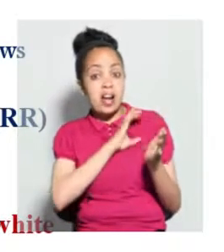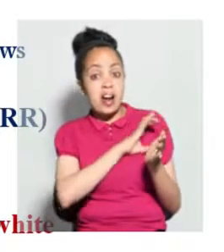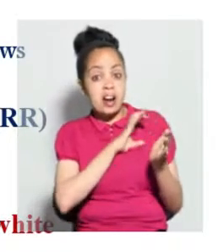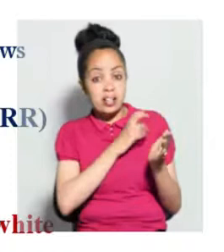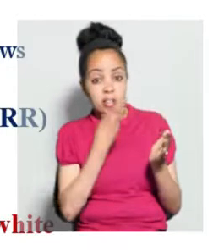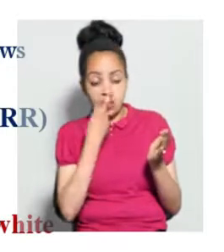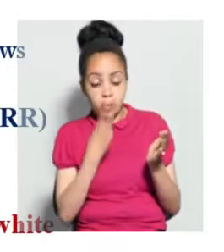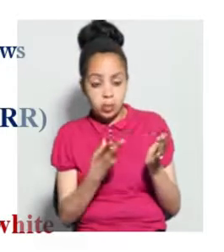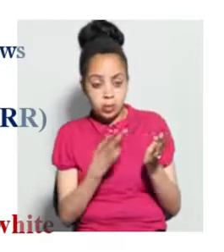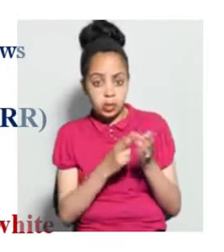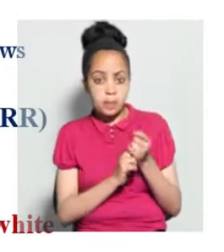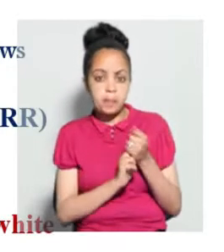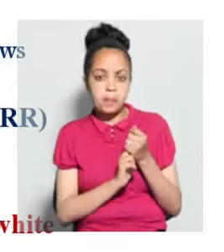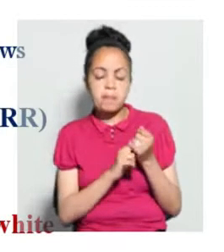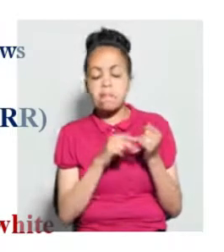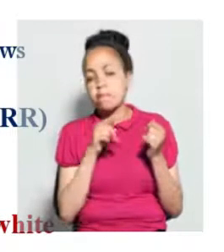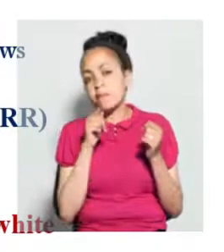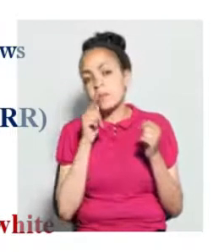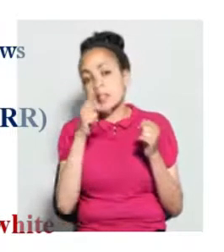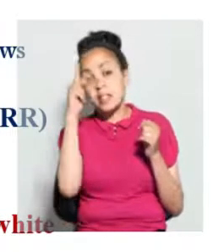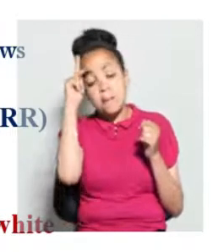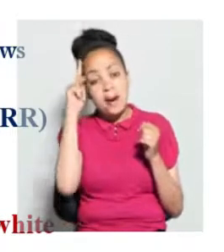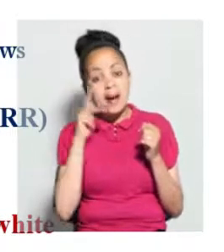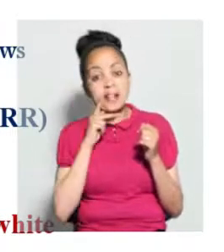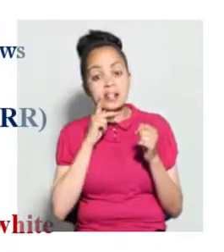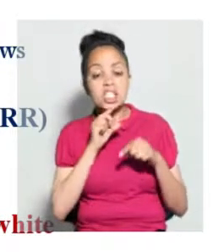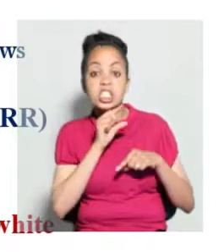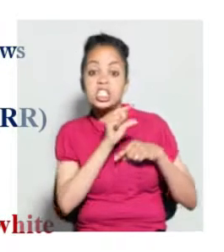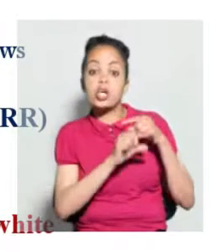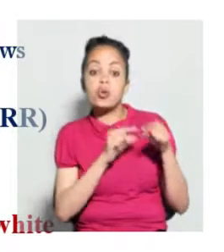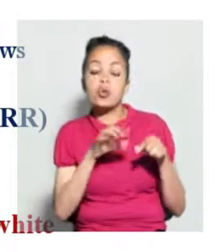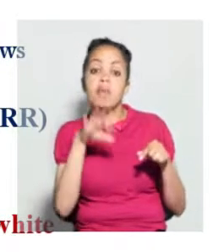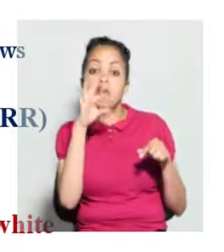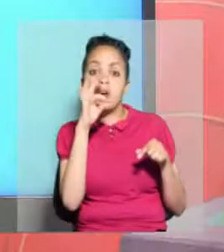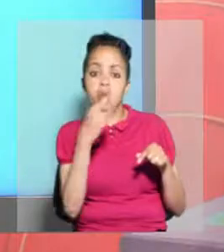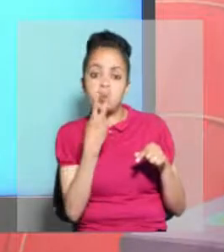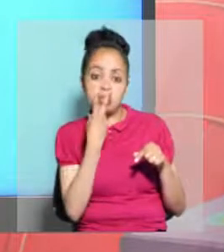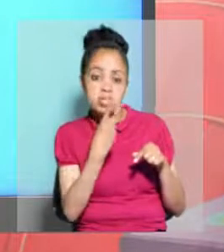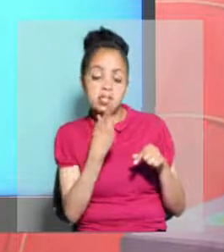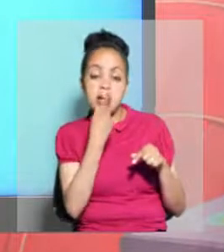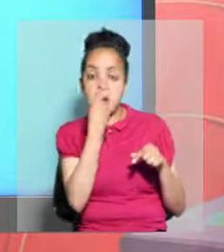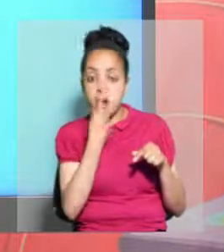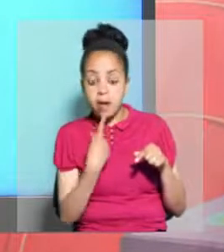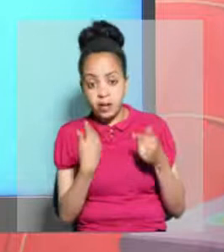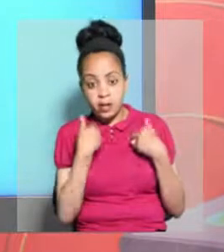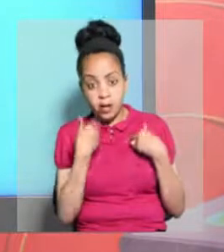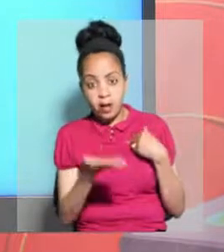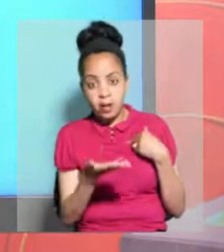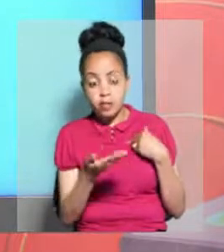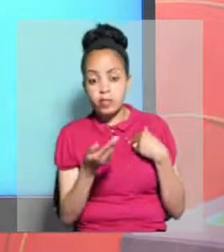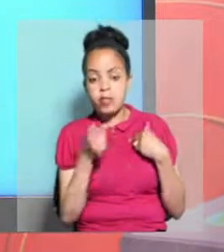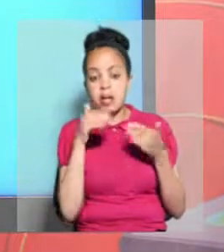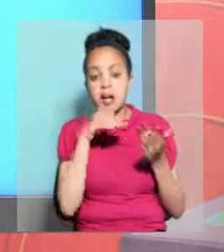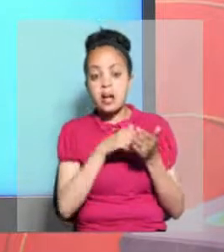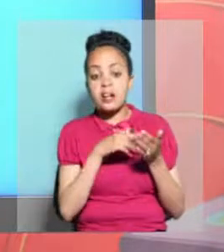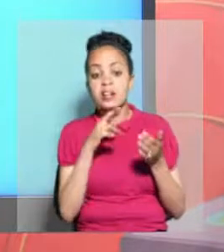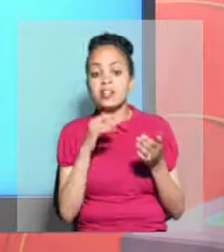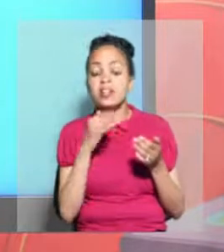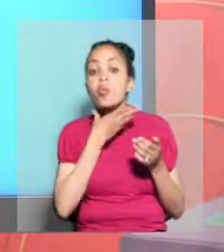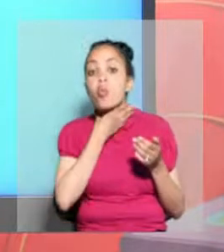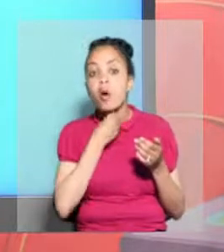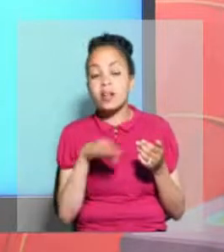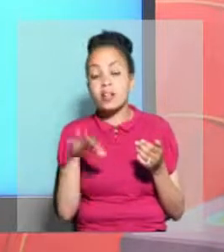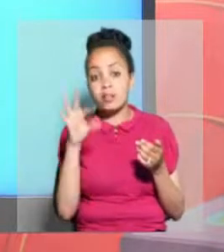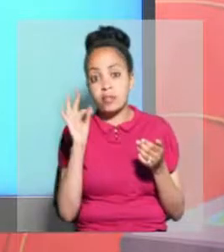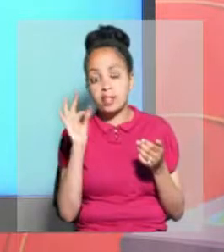character, there is a parental genotype here, we call red here, and again this one is again white